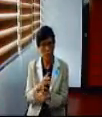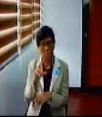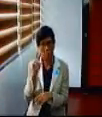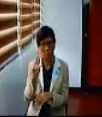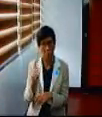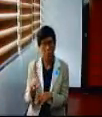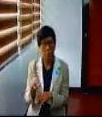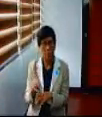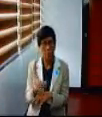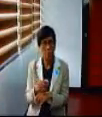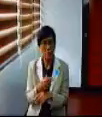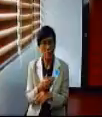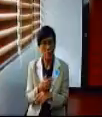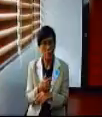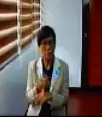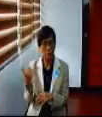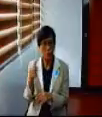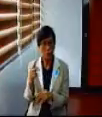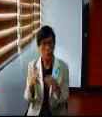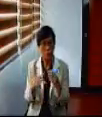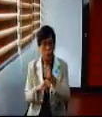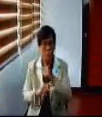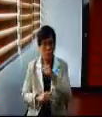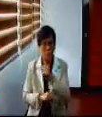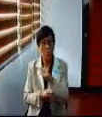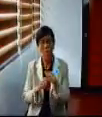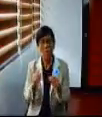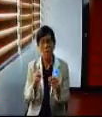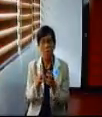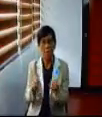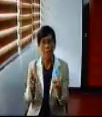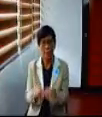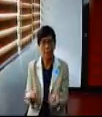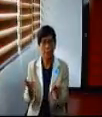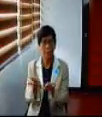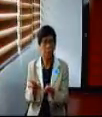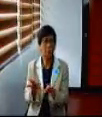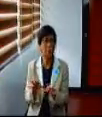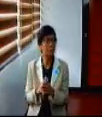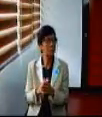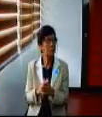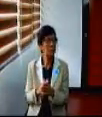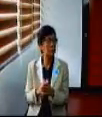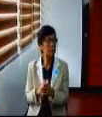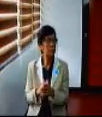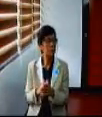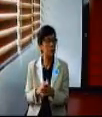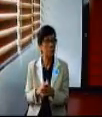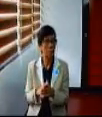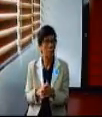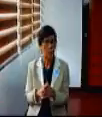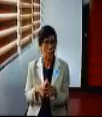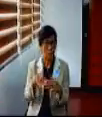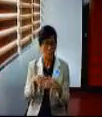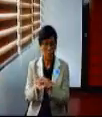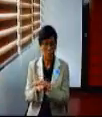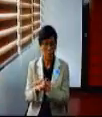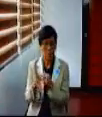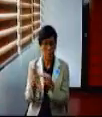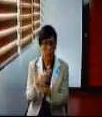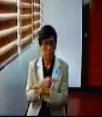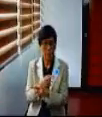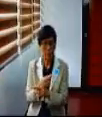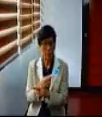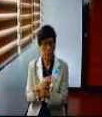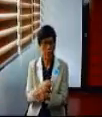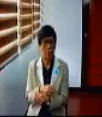two pillars will be significant. Access to remedy in pillar three